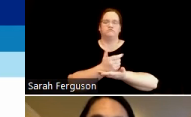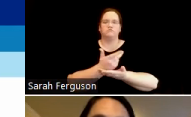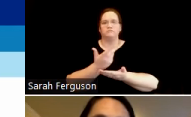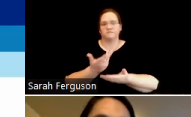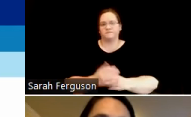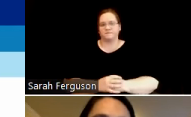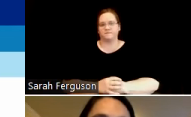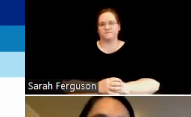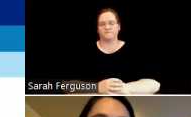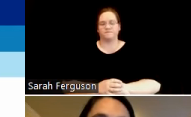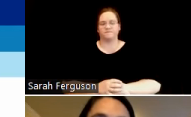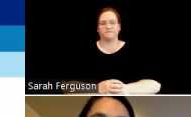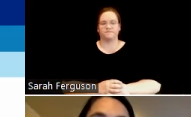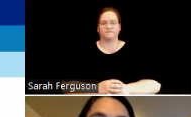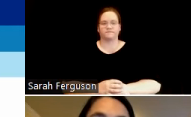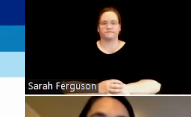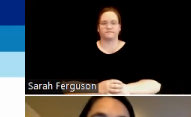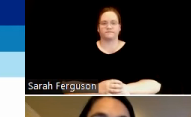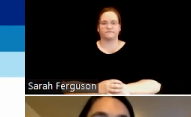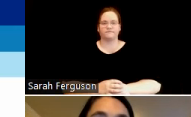Next slide, please.